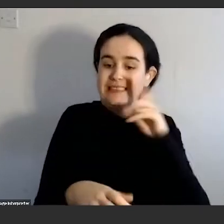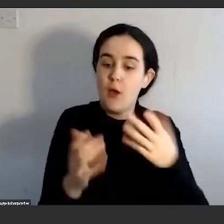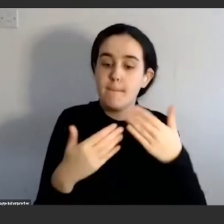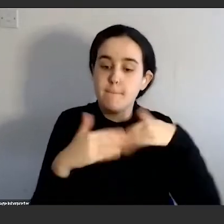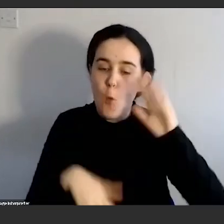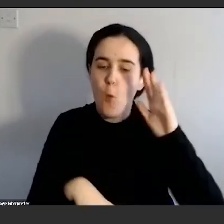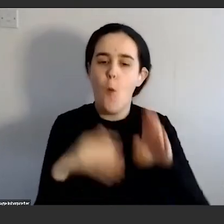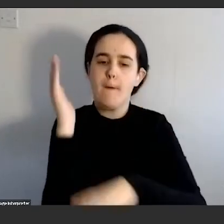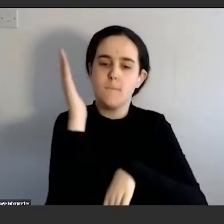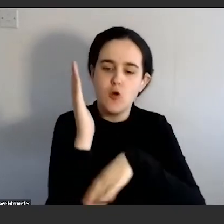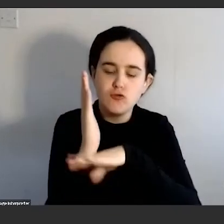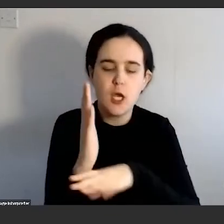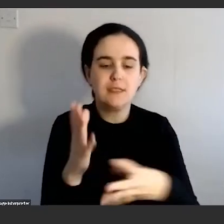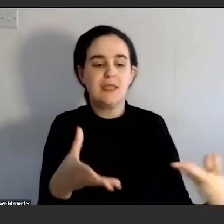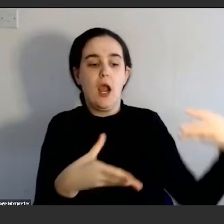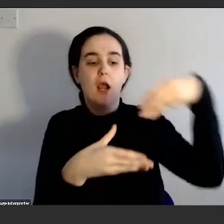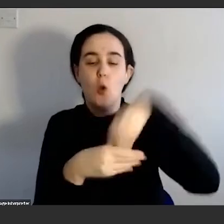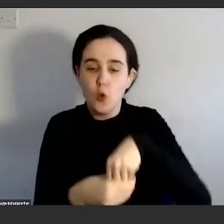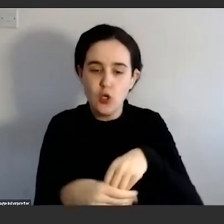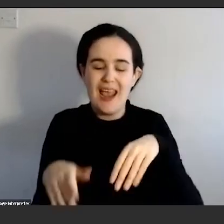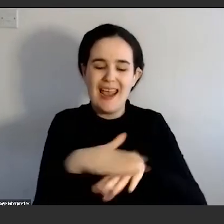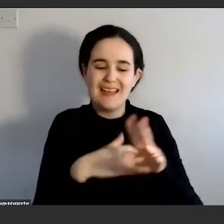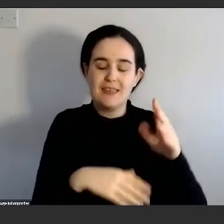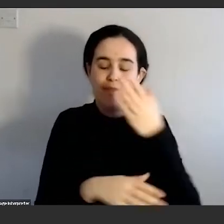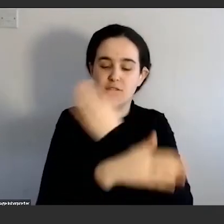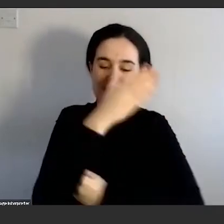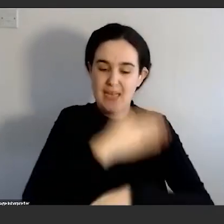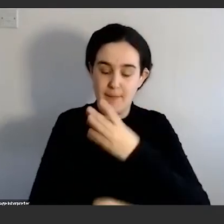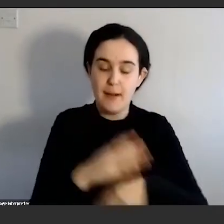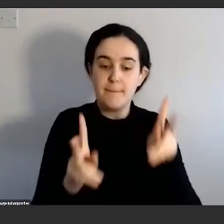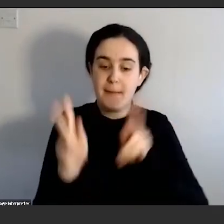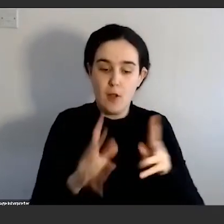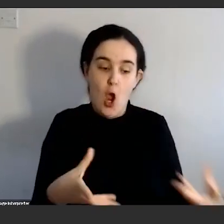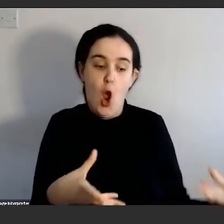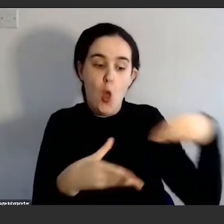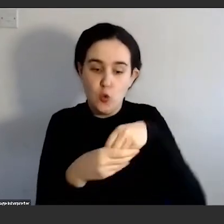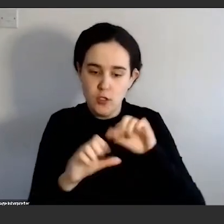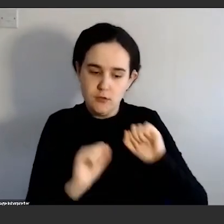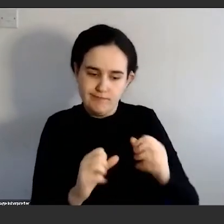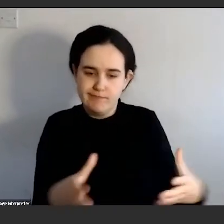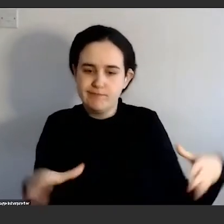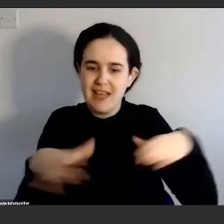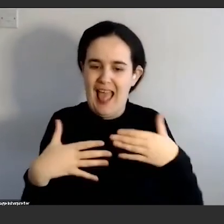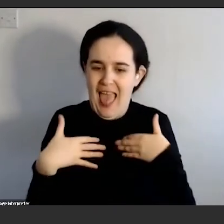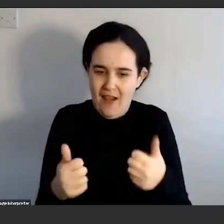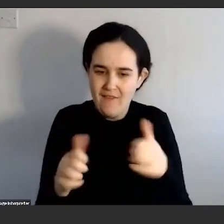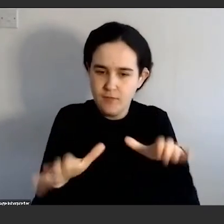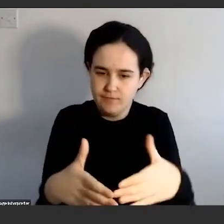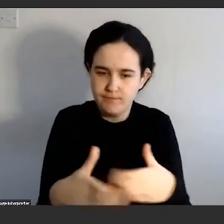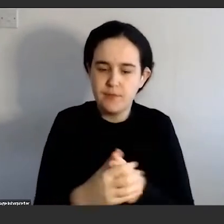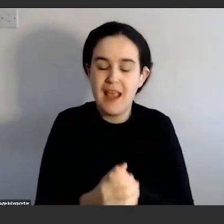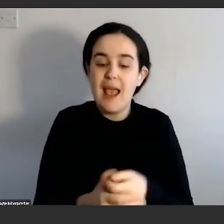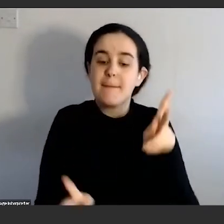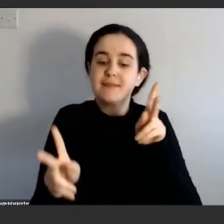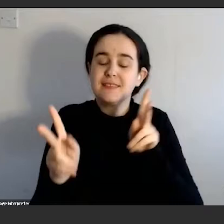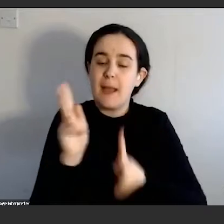of unity, of purpose, and well in keeping with the Sustainable Development Goals. That's how we're going to make access to sexual and